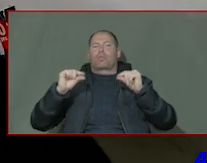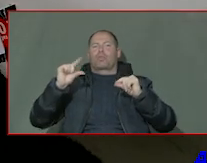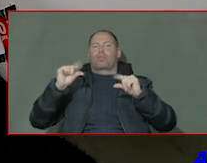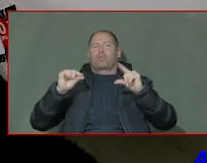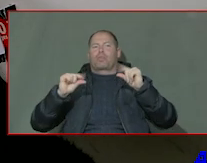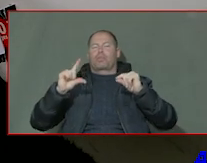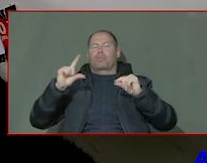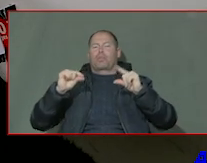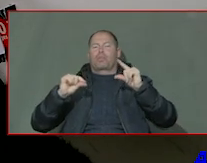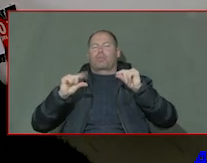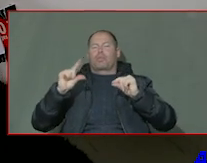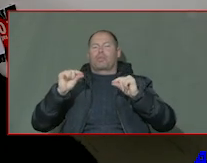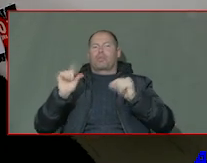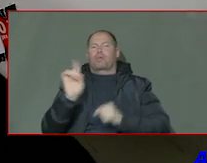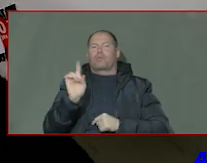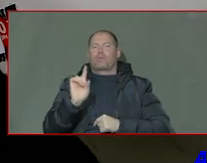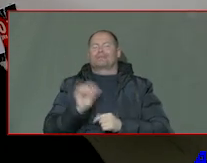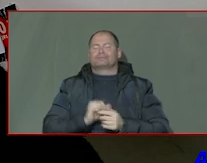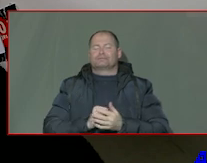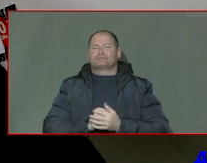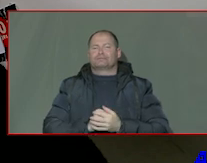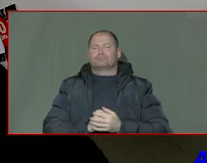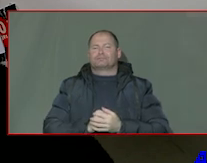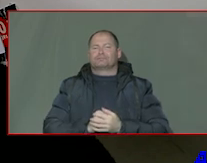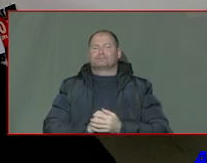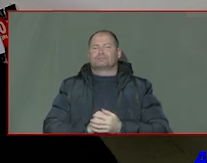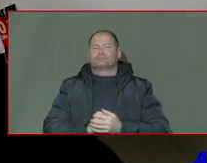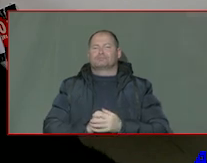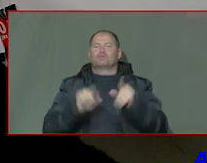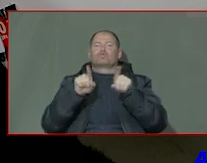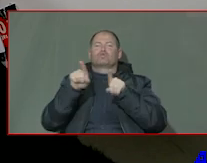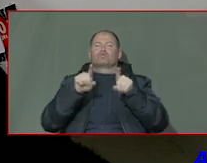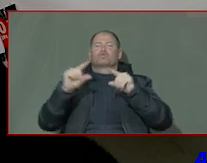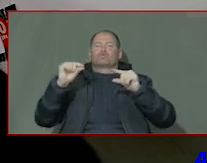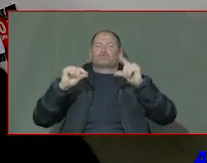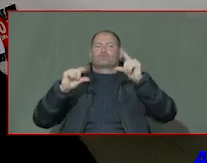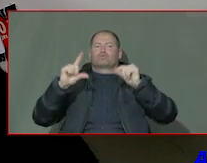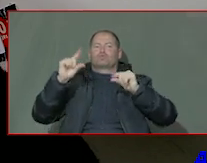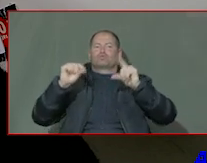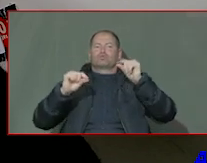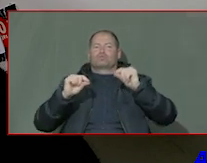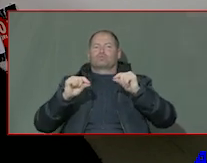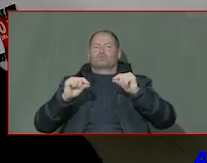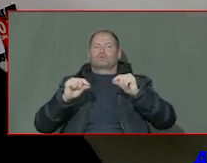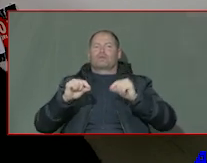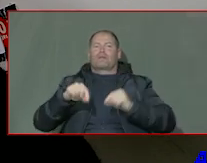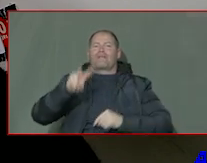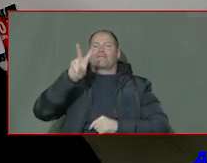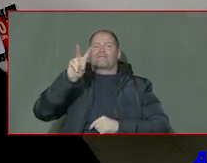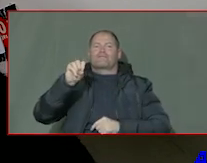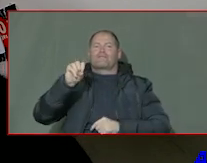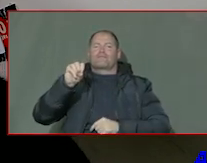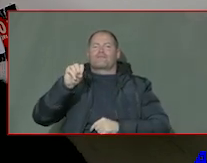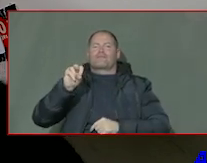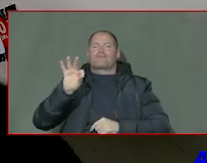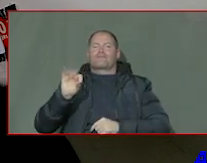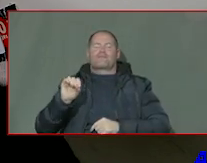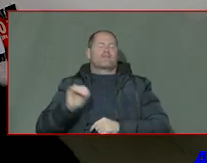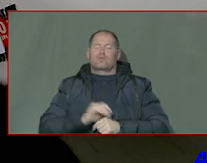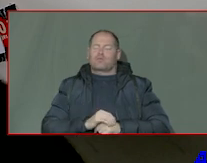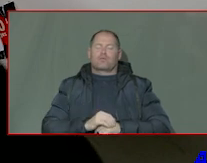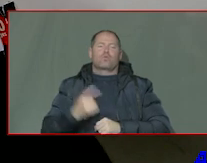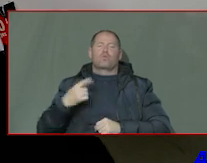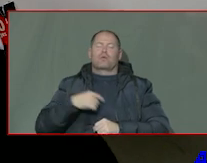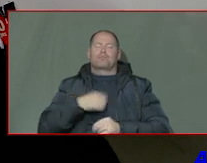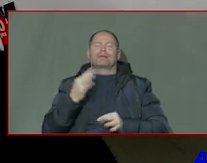The ratio for guanine to adenine. It cannot be 30:20. We have to